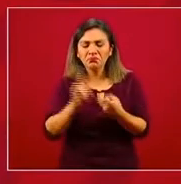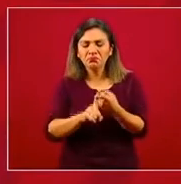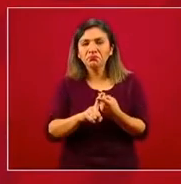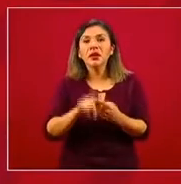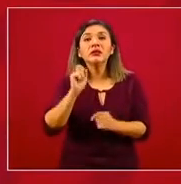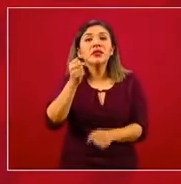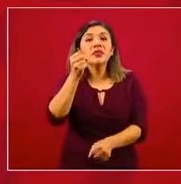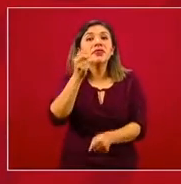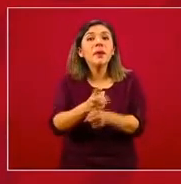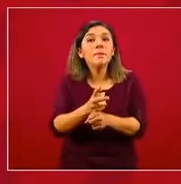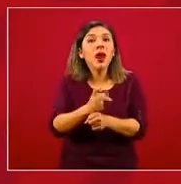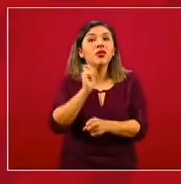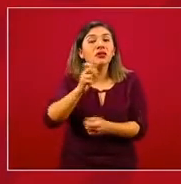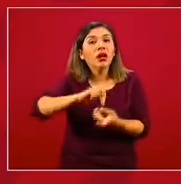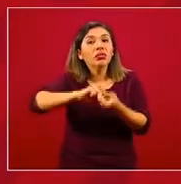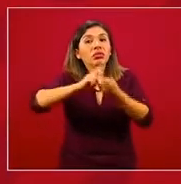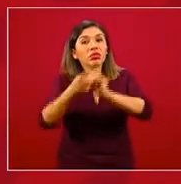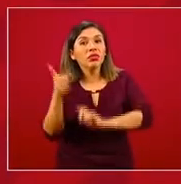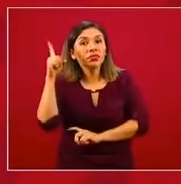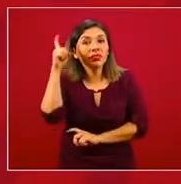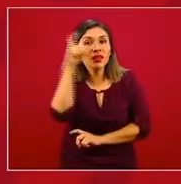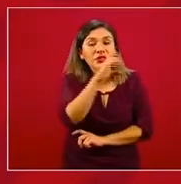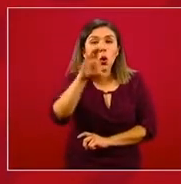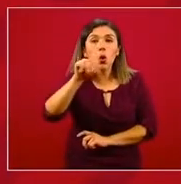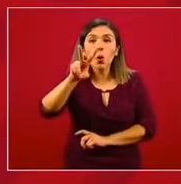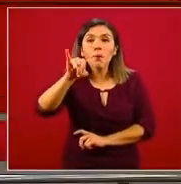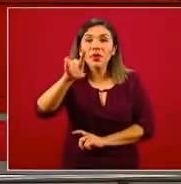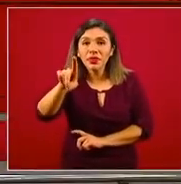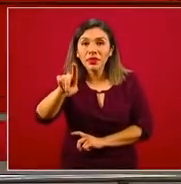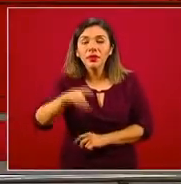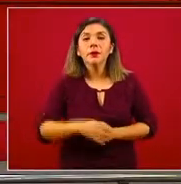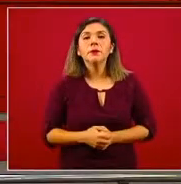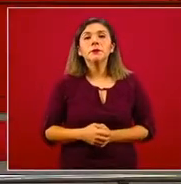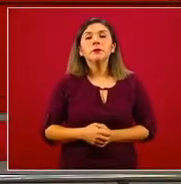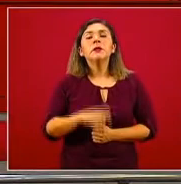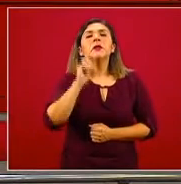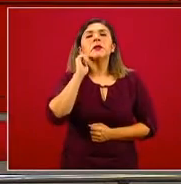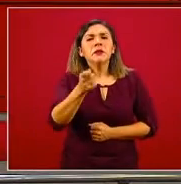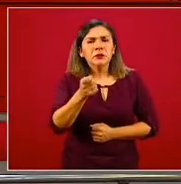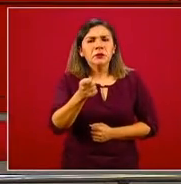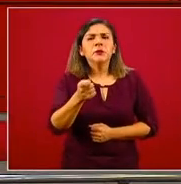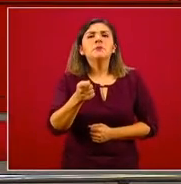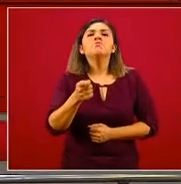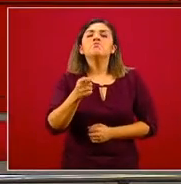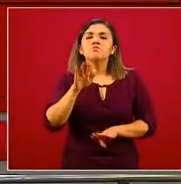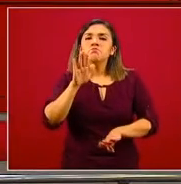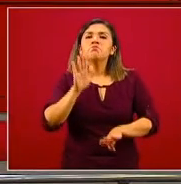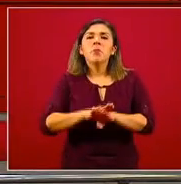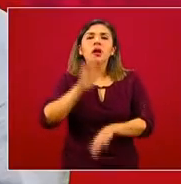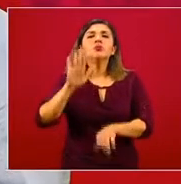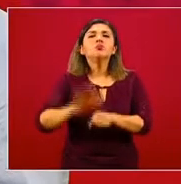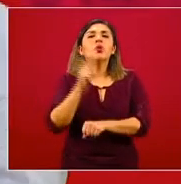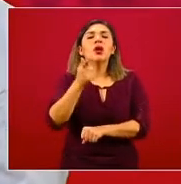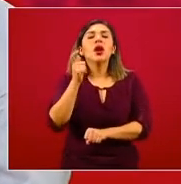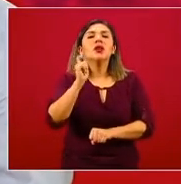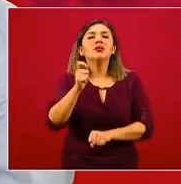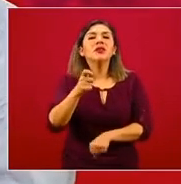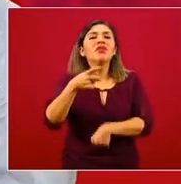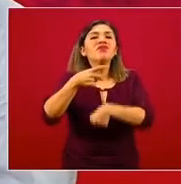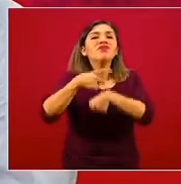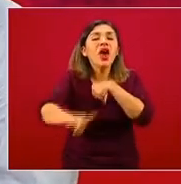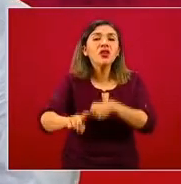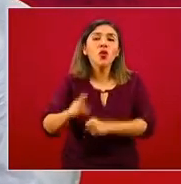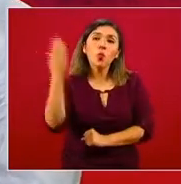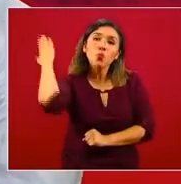síntomas just tempranos de pay la no attention. complicación These de are COVID early symptoms y to que se COVID presentan precisamente complications, por el daño pulmonar